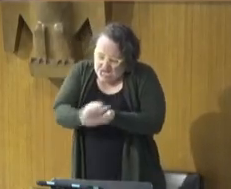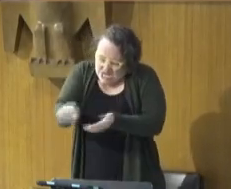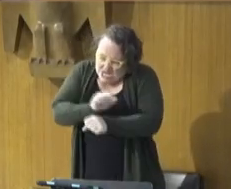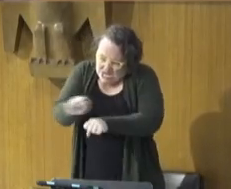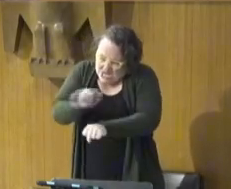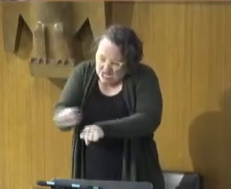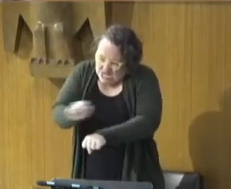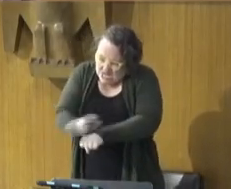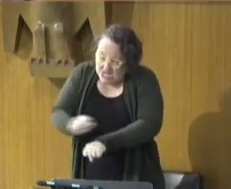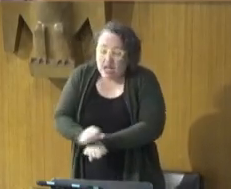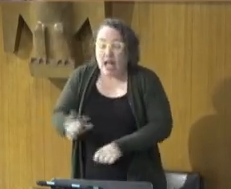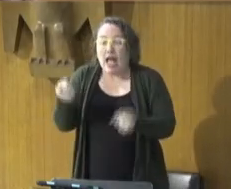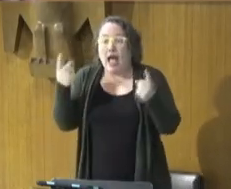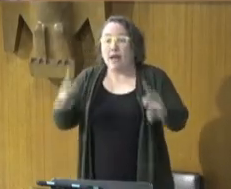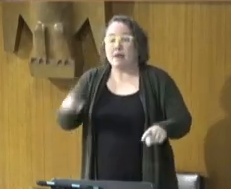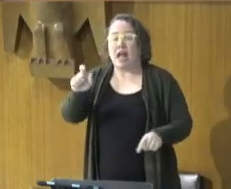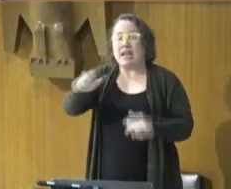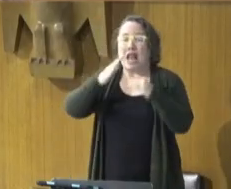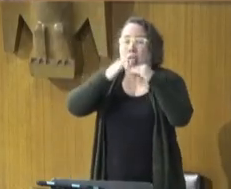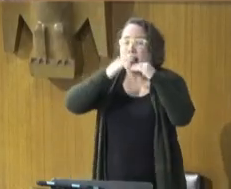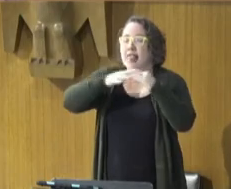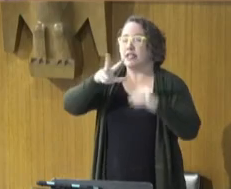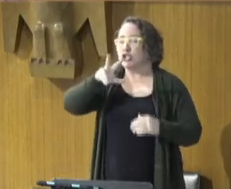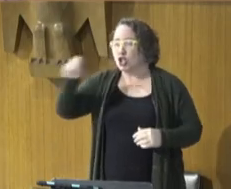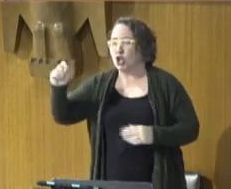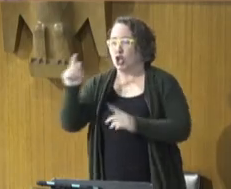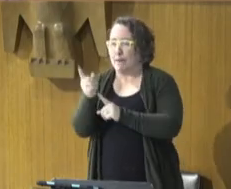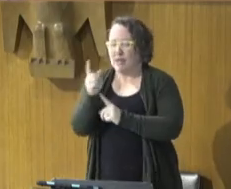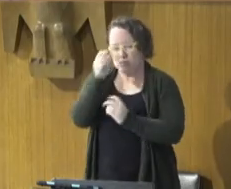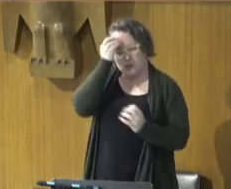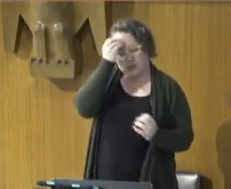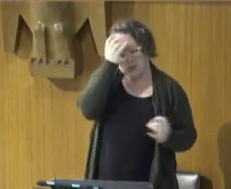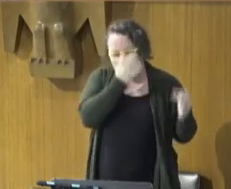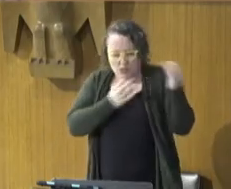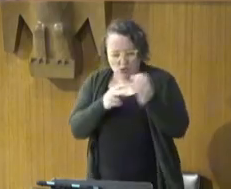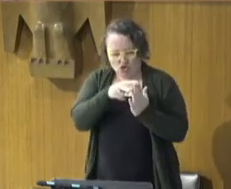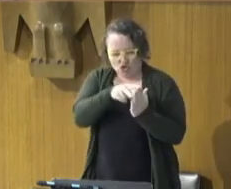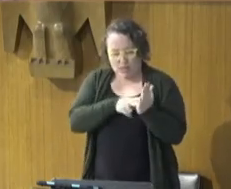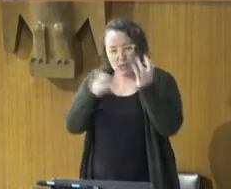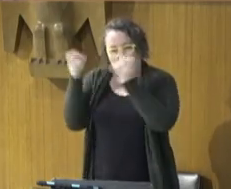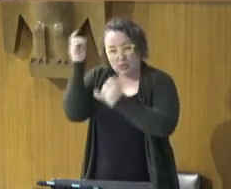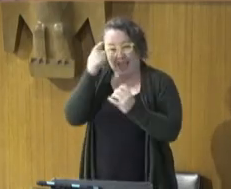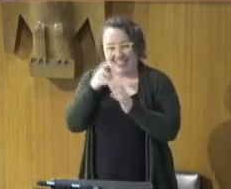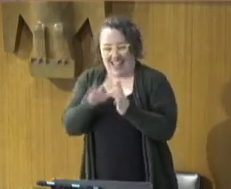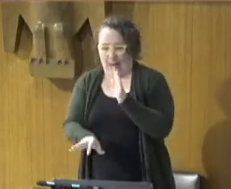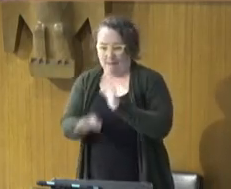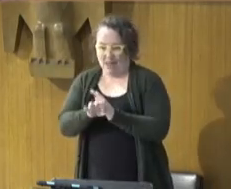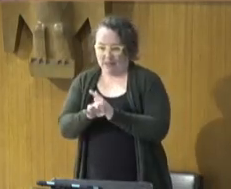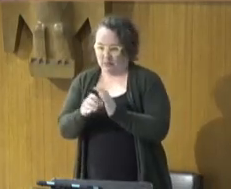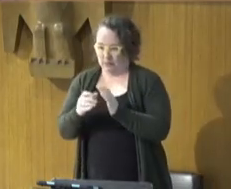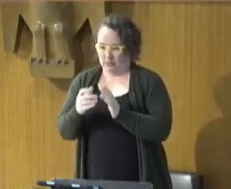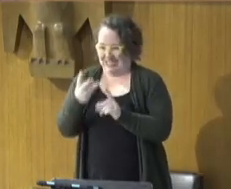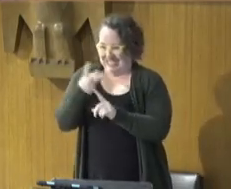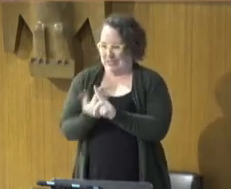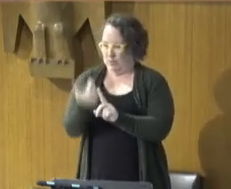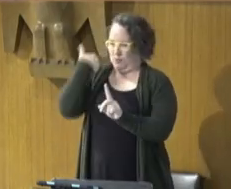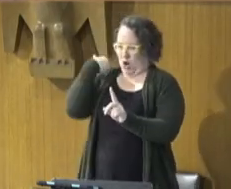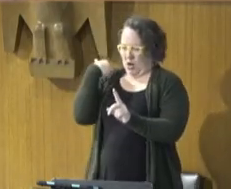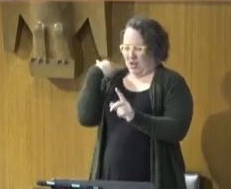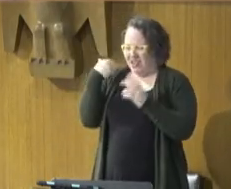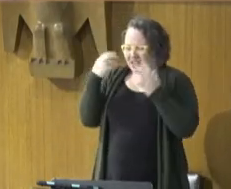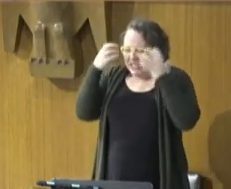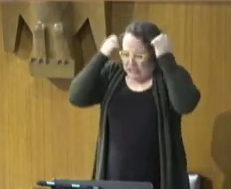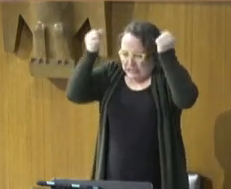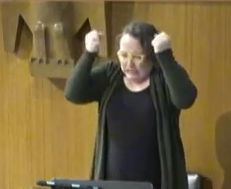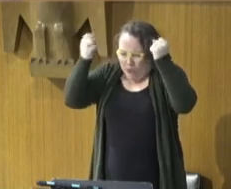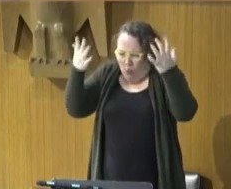need a minimum of 30 minutes to read over the scripture passage that I had chosen months prior and then just pull my hair out and